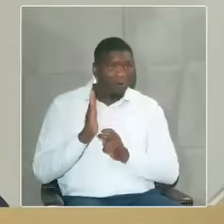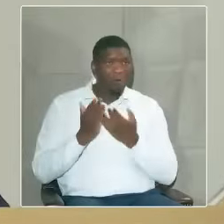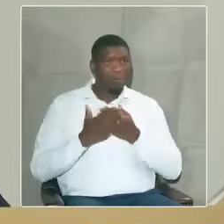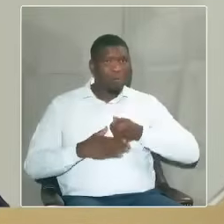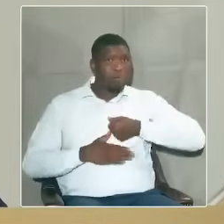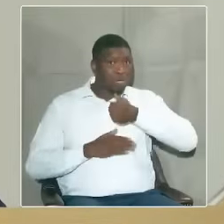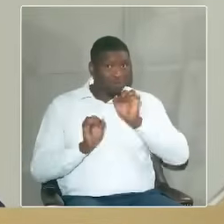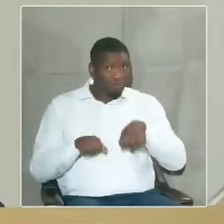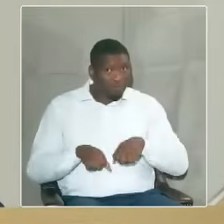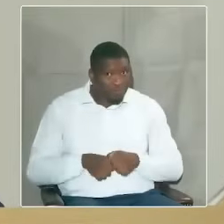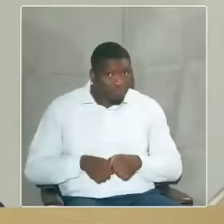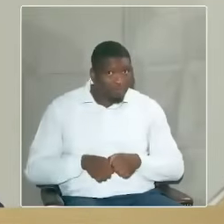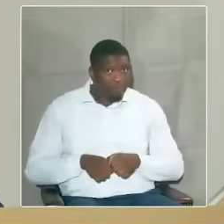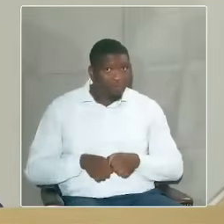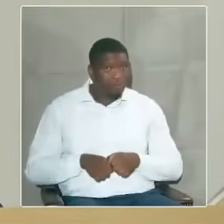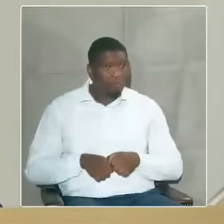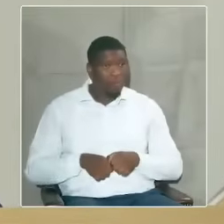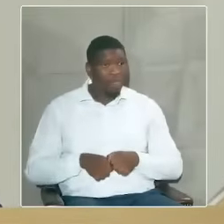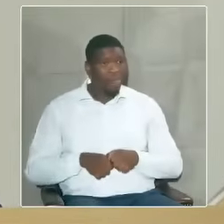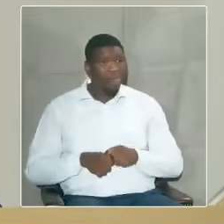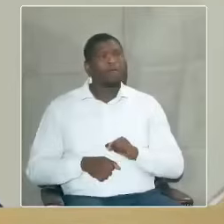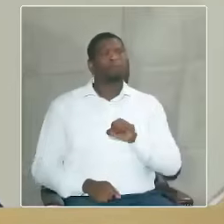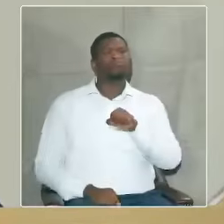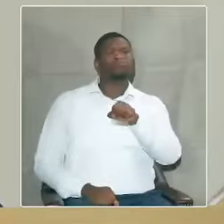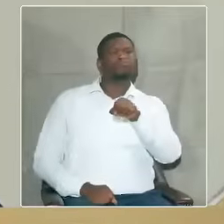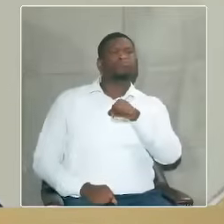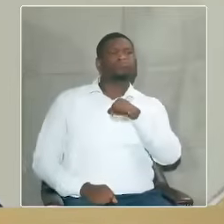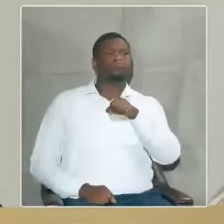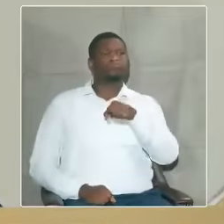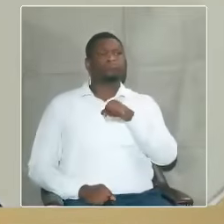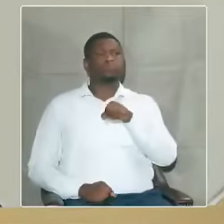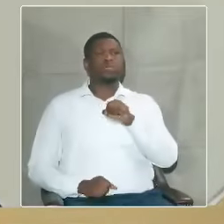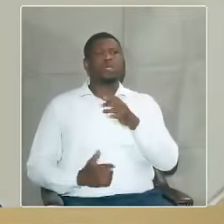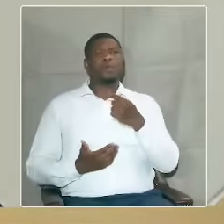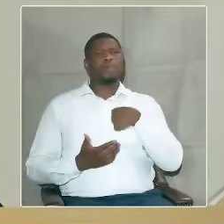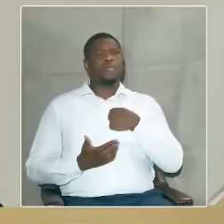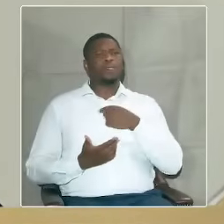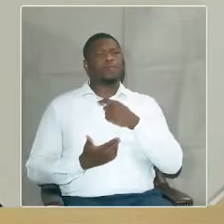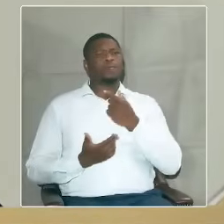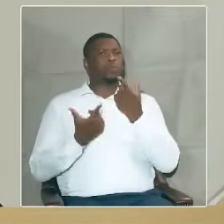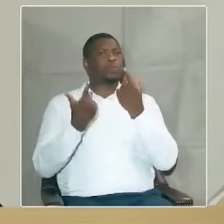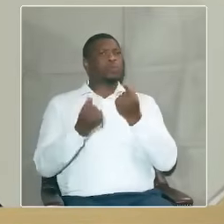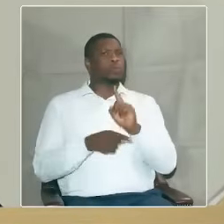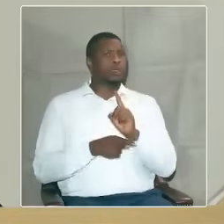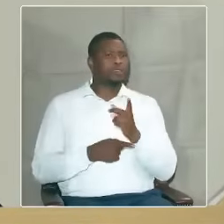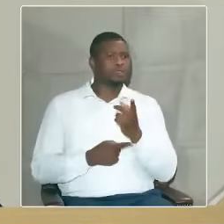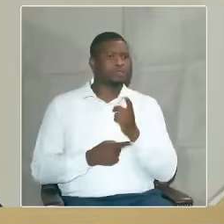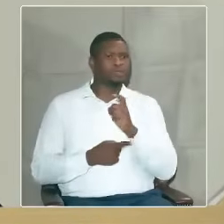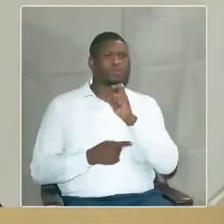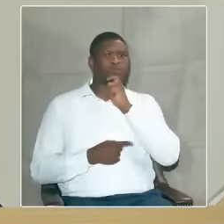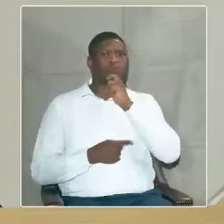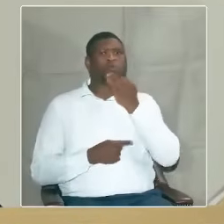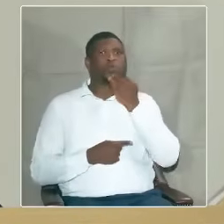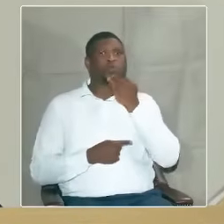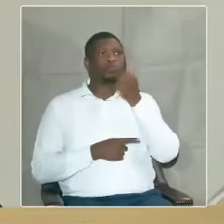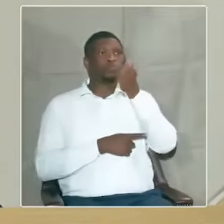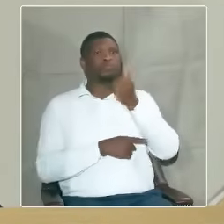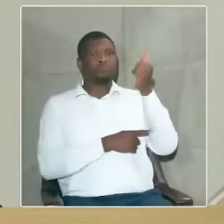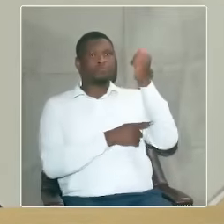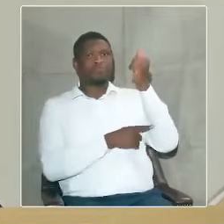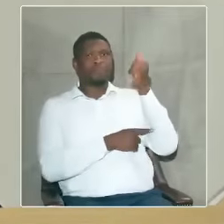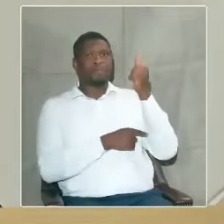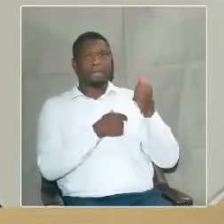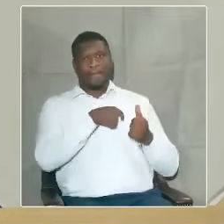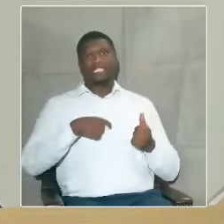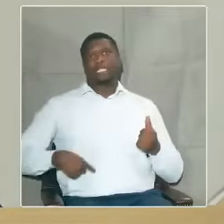Yeah, well, the only avenue I know is the president. Other than